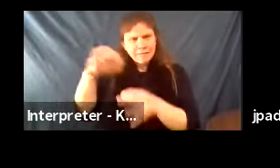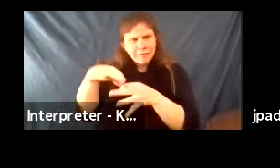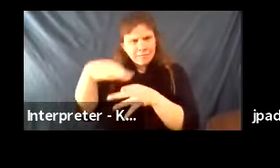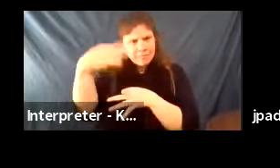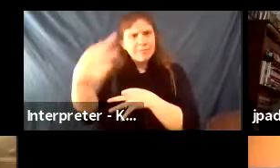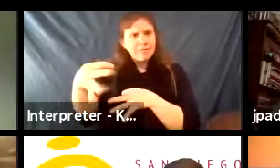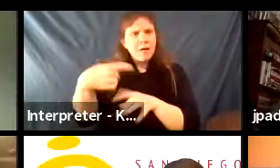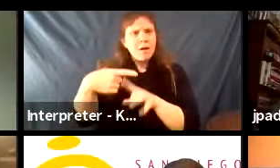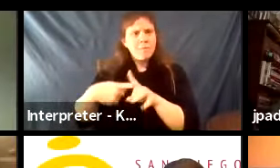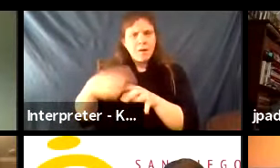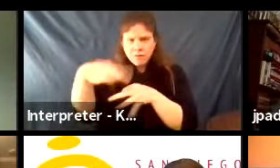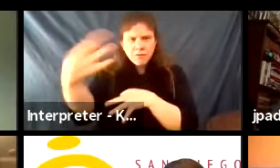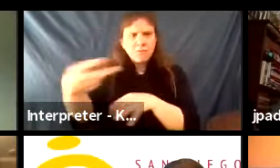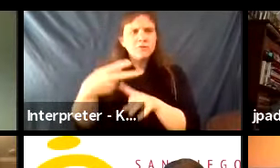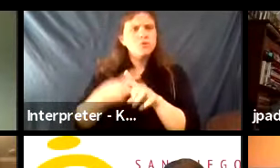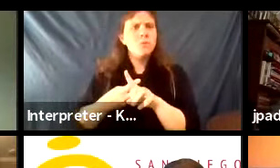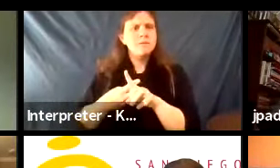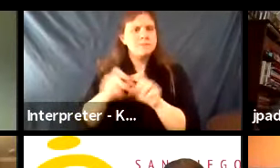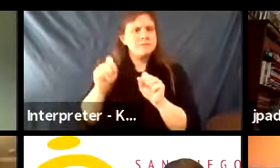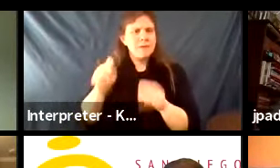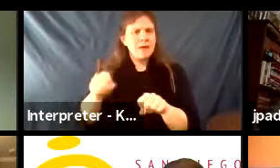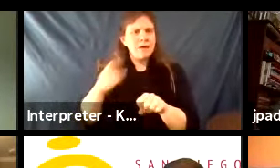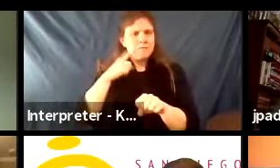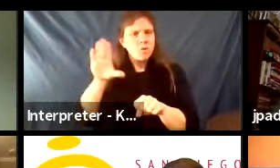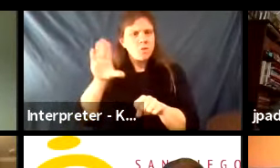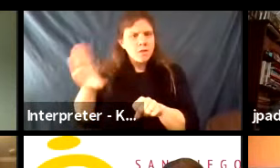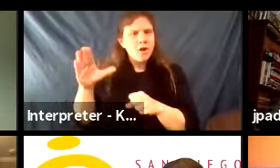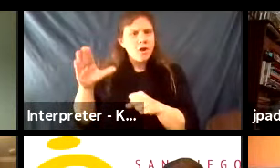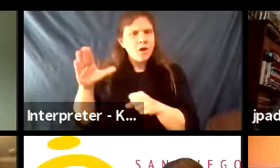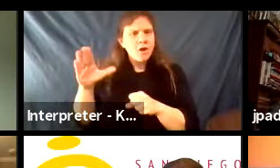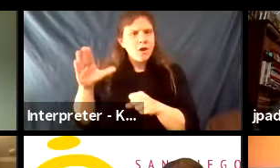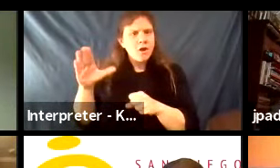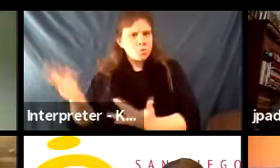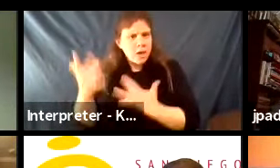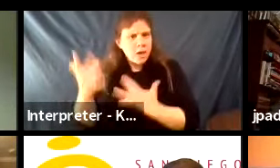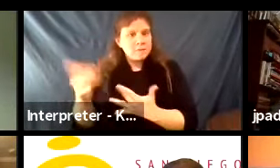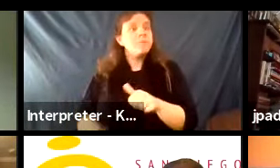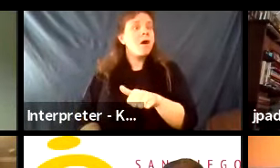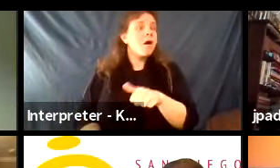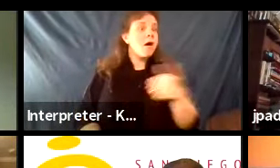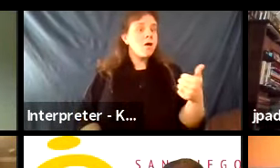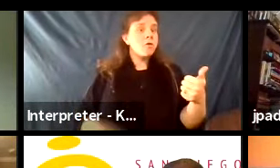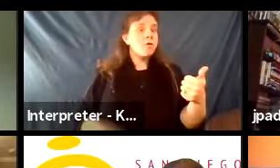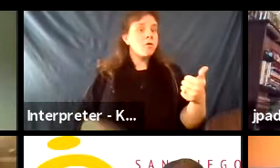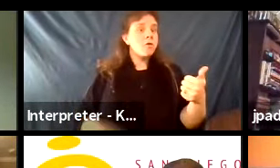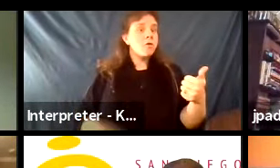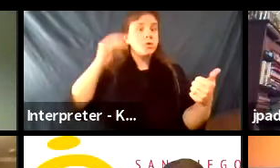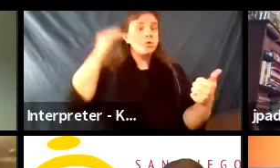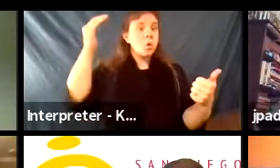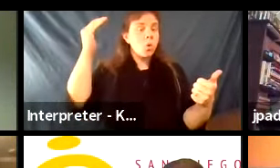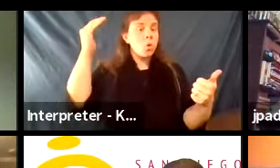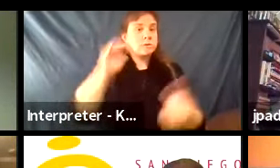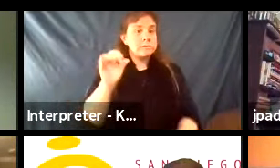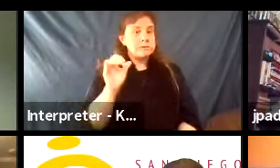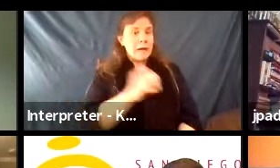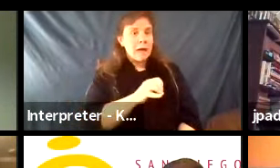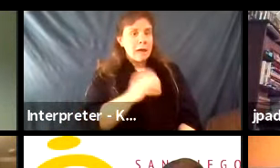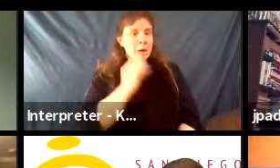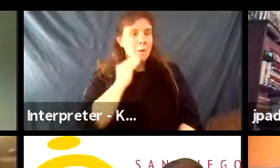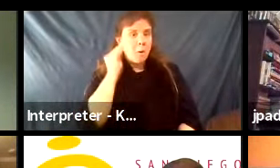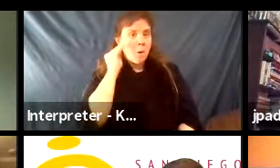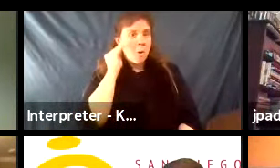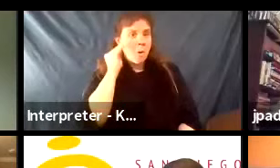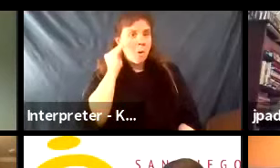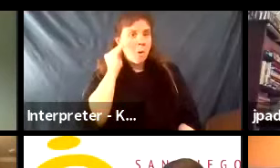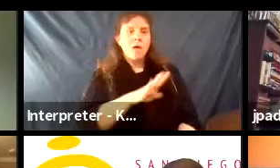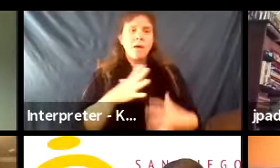month or two before they get the vaccine. But there also are a number of older adults who have been sheltering in place and whose health has